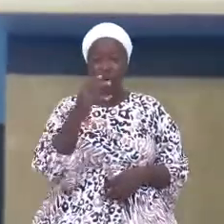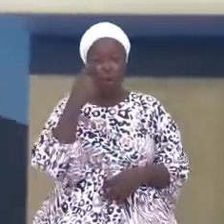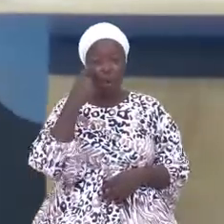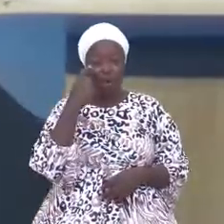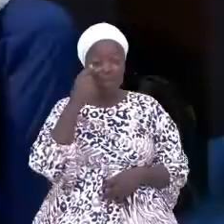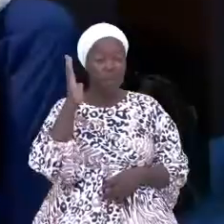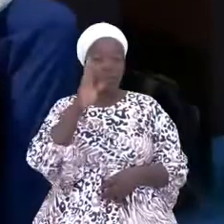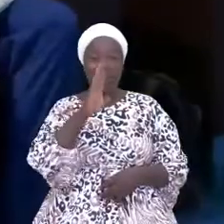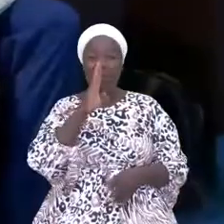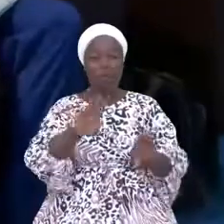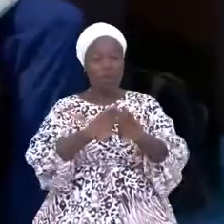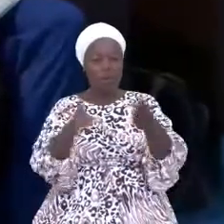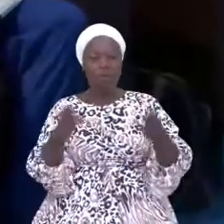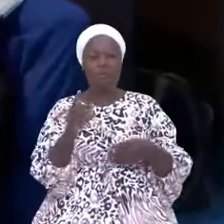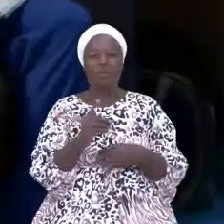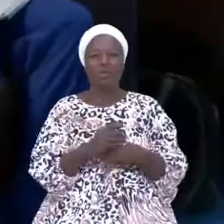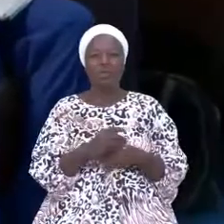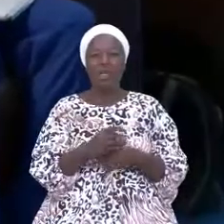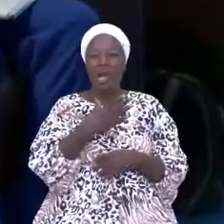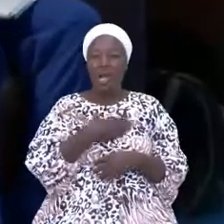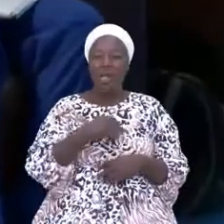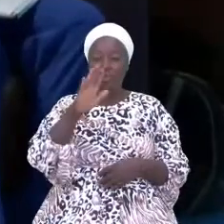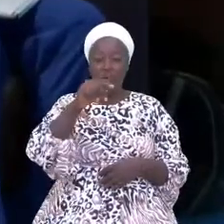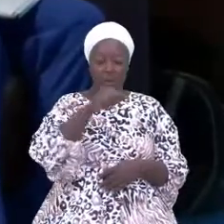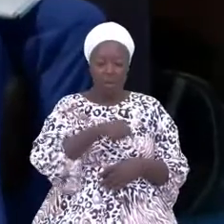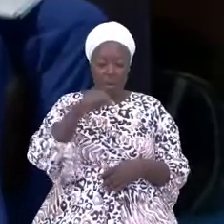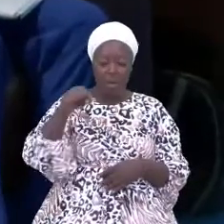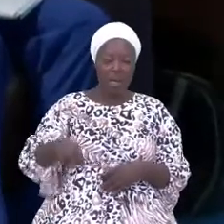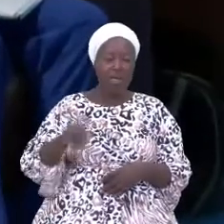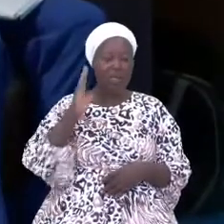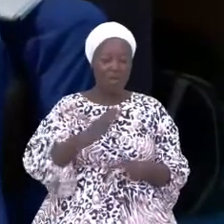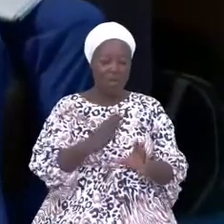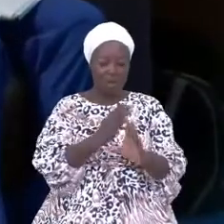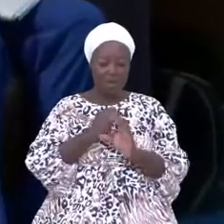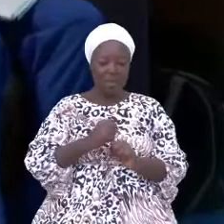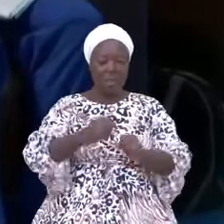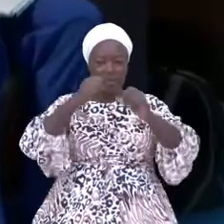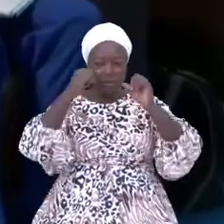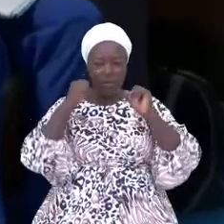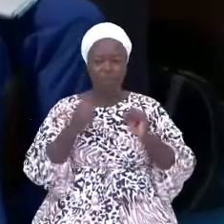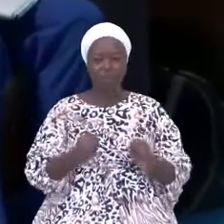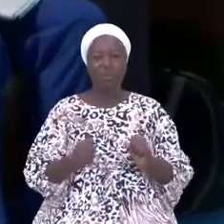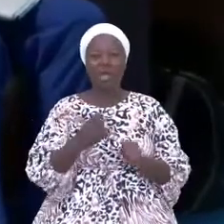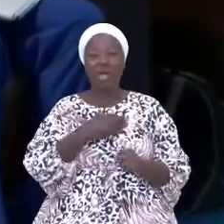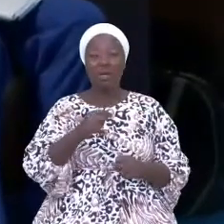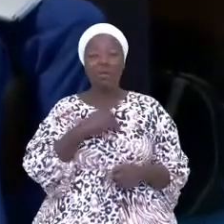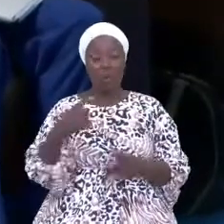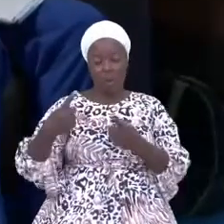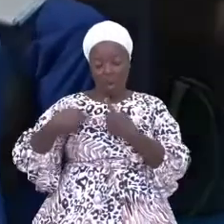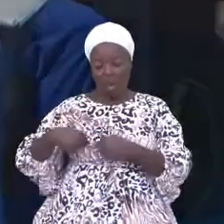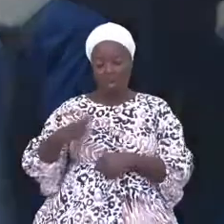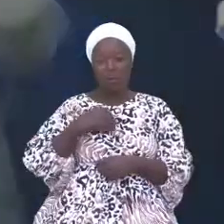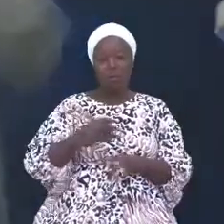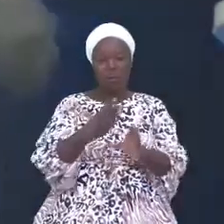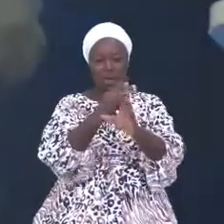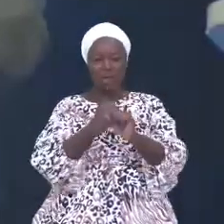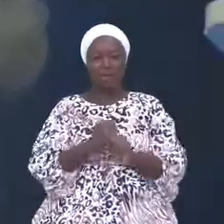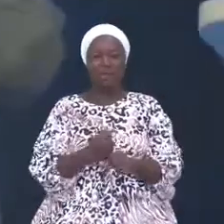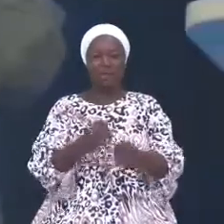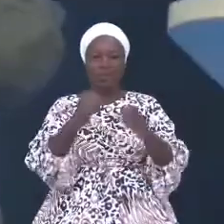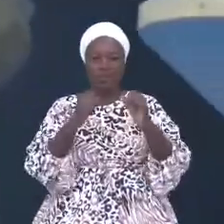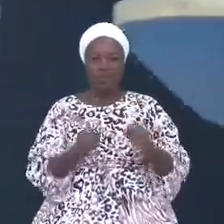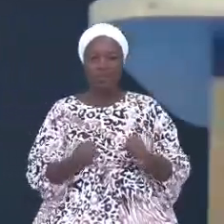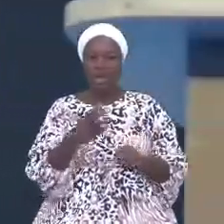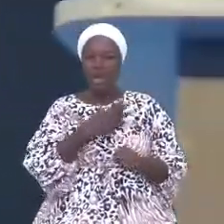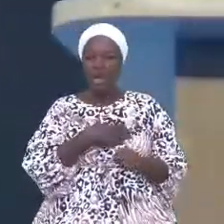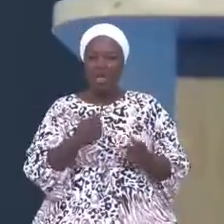be opened, and your legs will receive strength, and your heart will receive strength, and